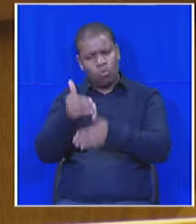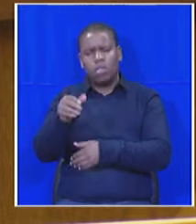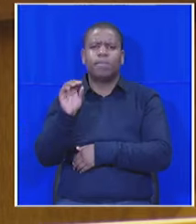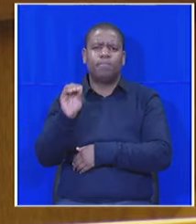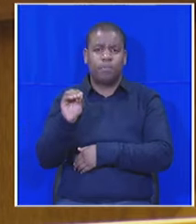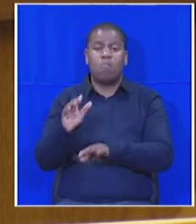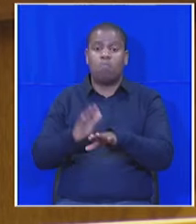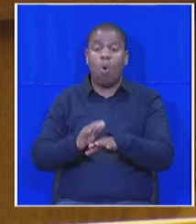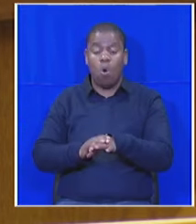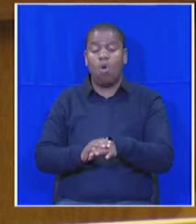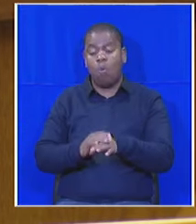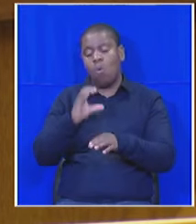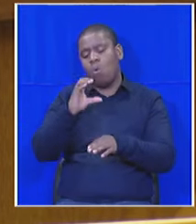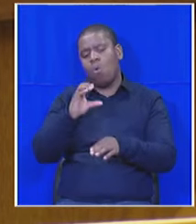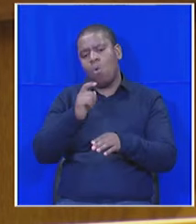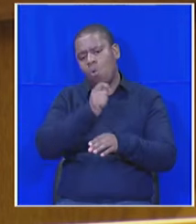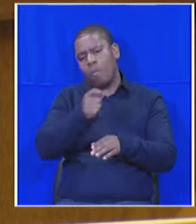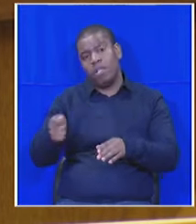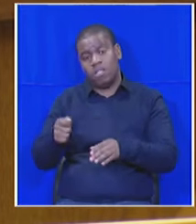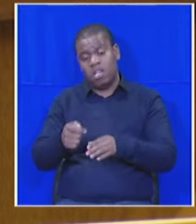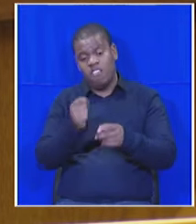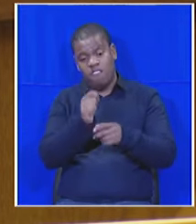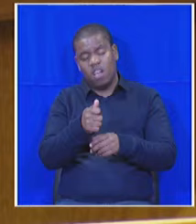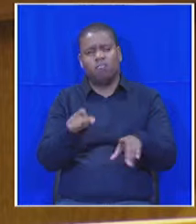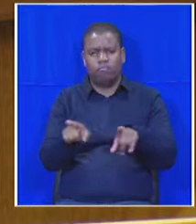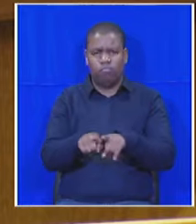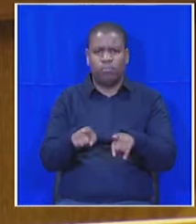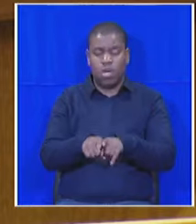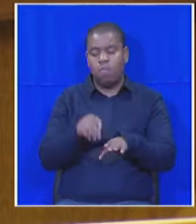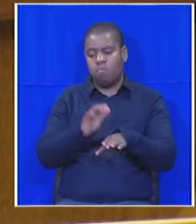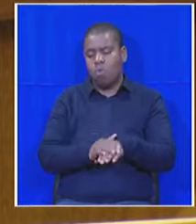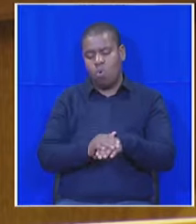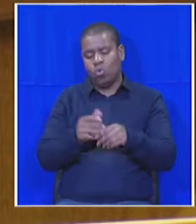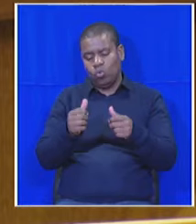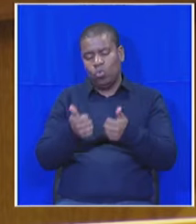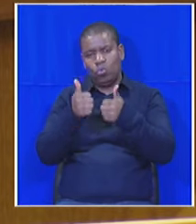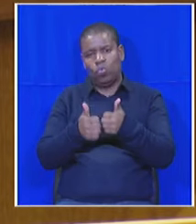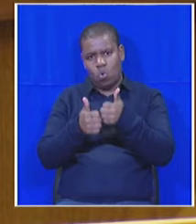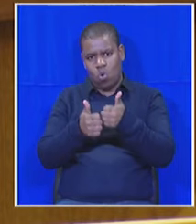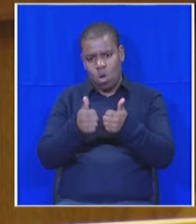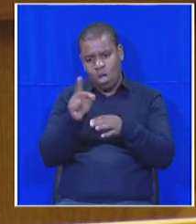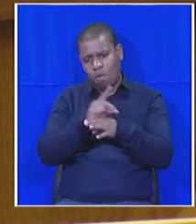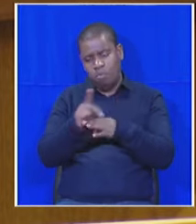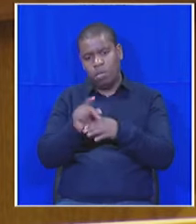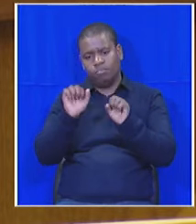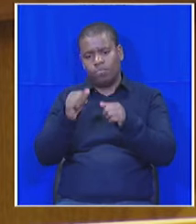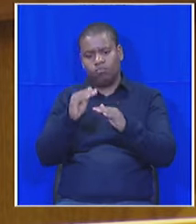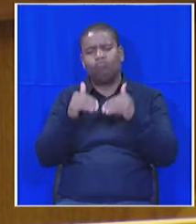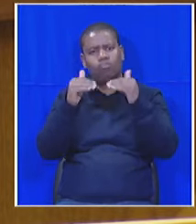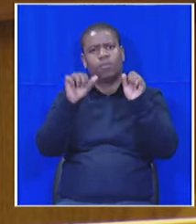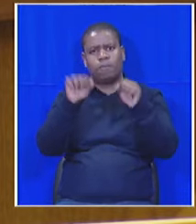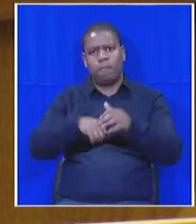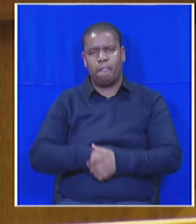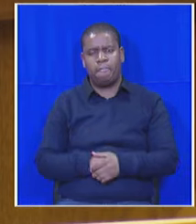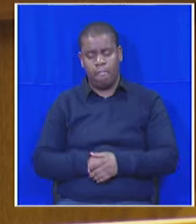even Compensation Fund is not a red light because the new action plan is taking us somewhere.